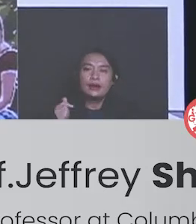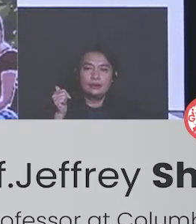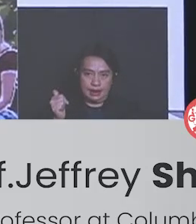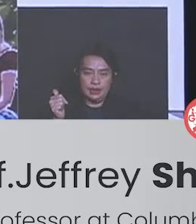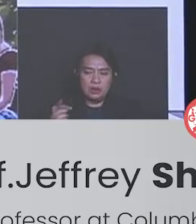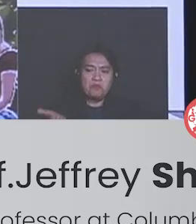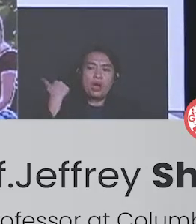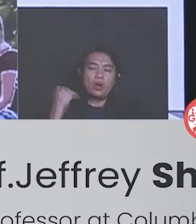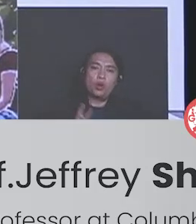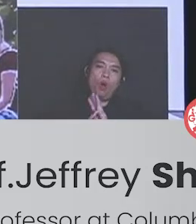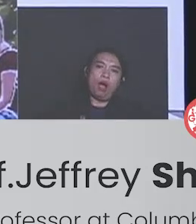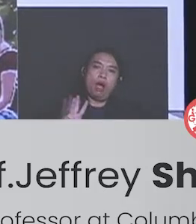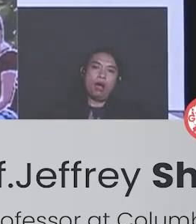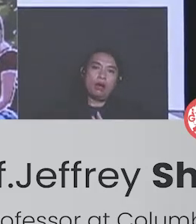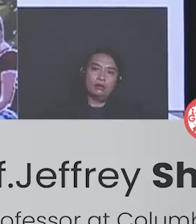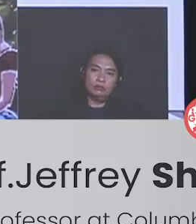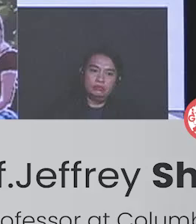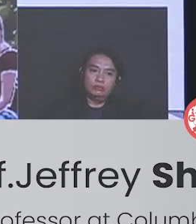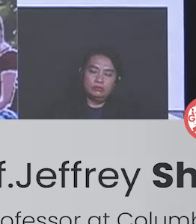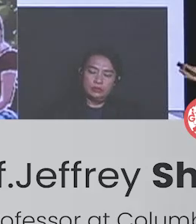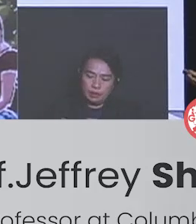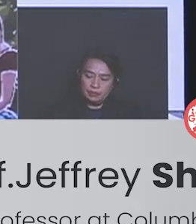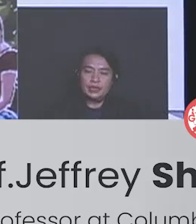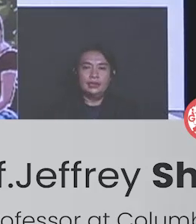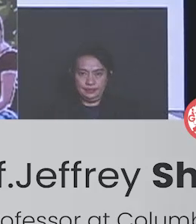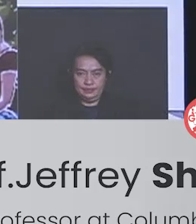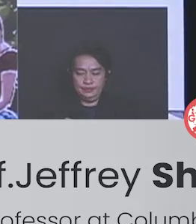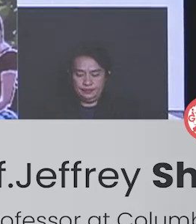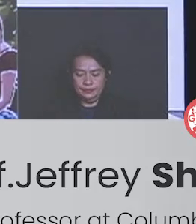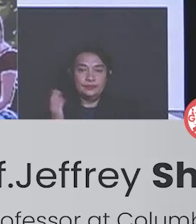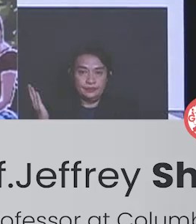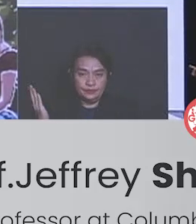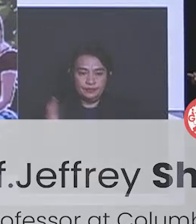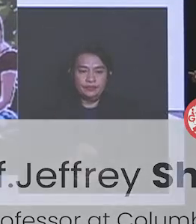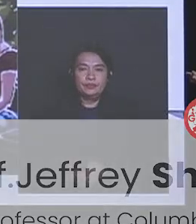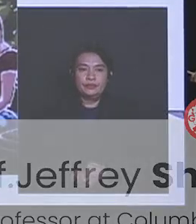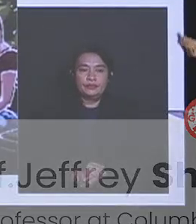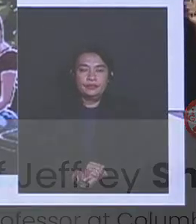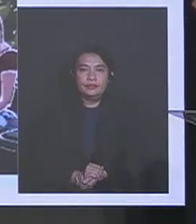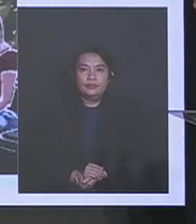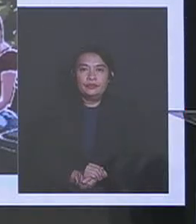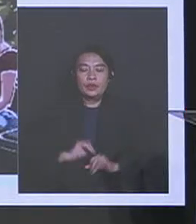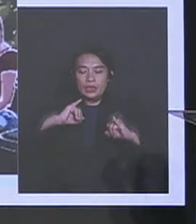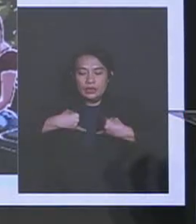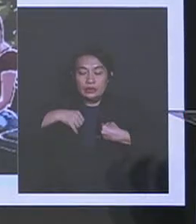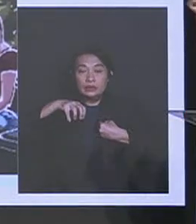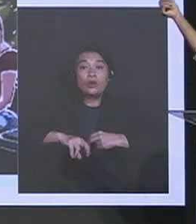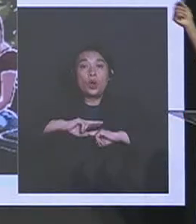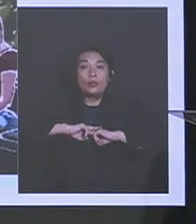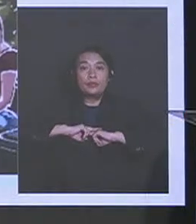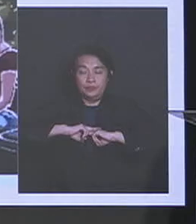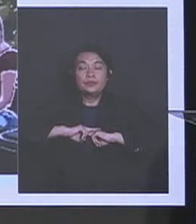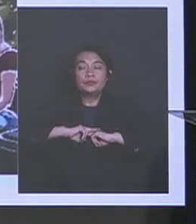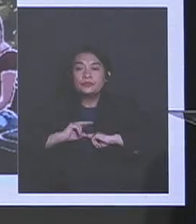owned public spaces. You know, our 1961 zoning introduced the idea developers would get a